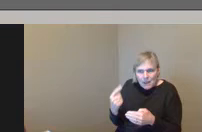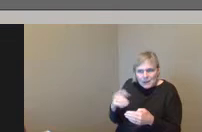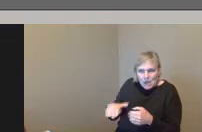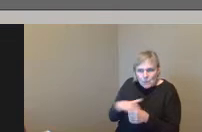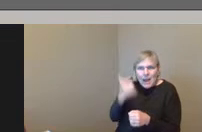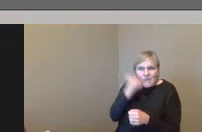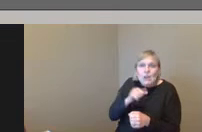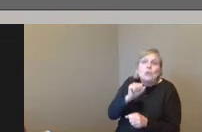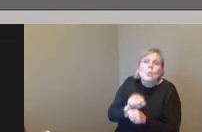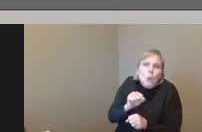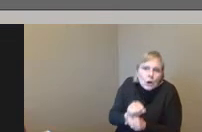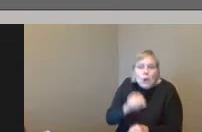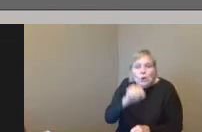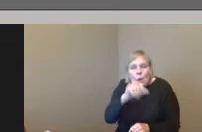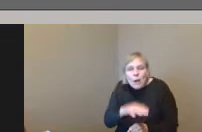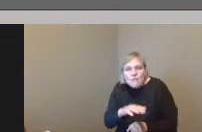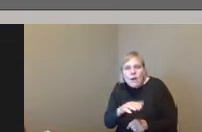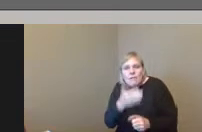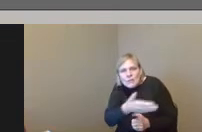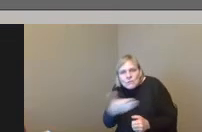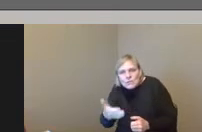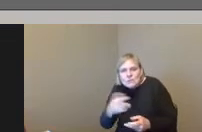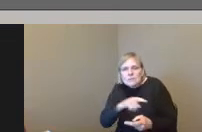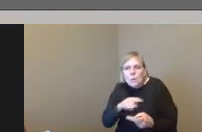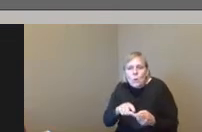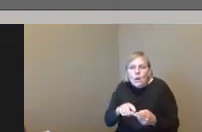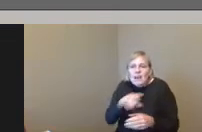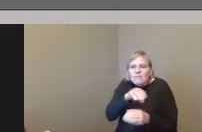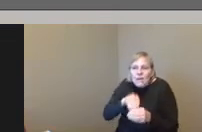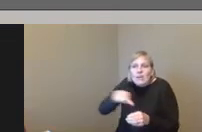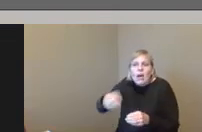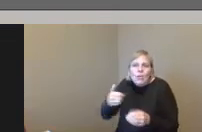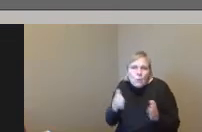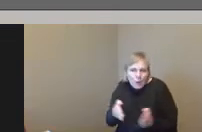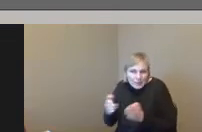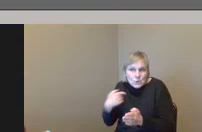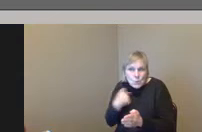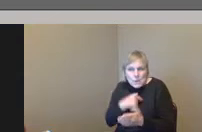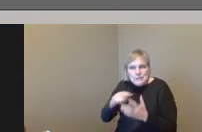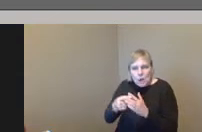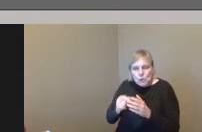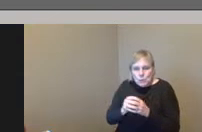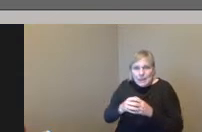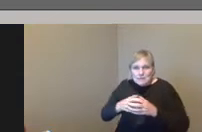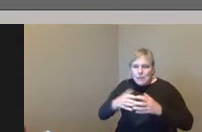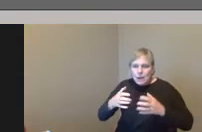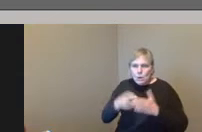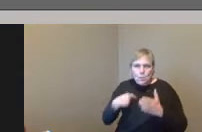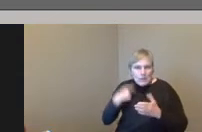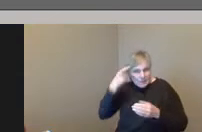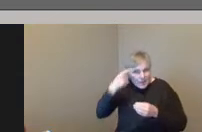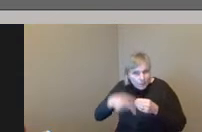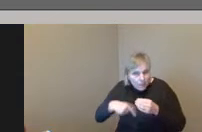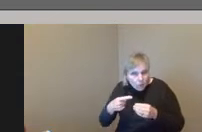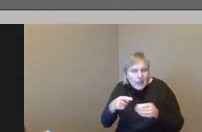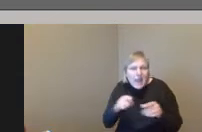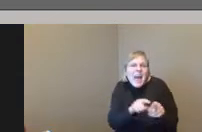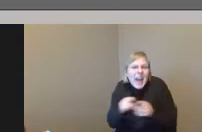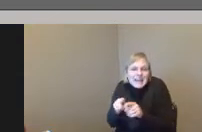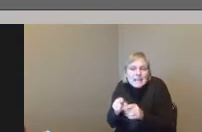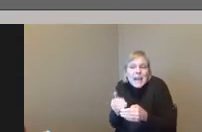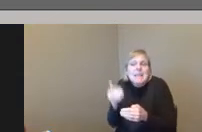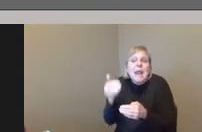neighborhood every day to work or drop off deliveries, or they're engaging in some other way. So if we start to expand what we think about as